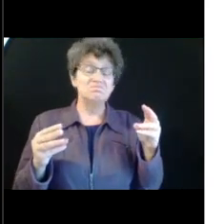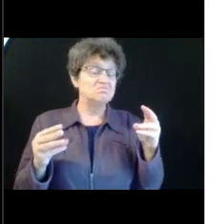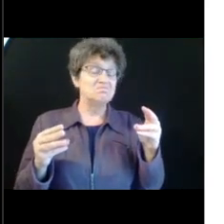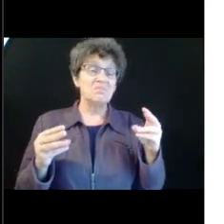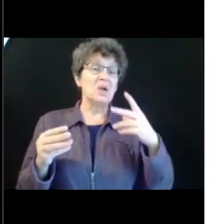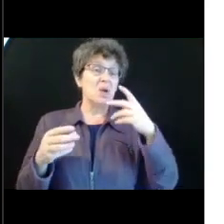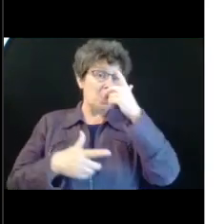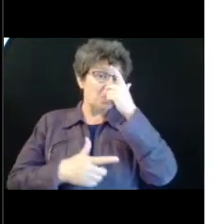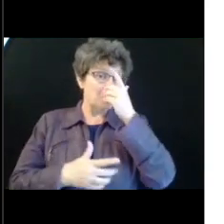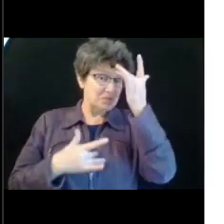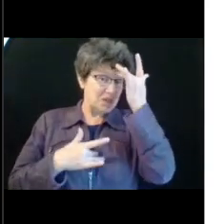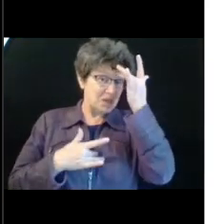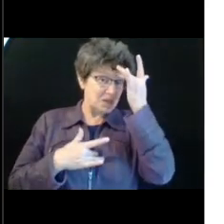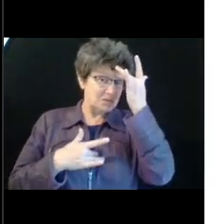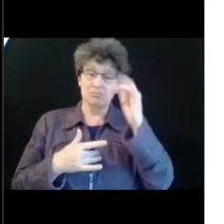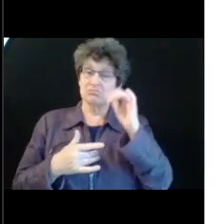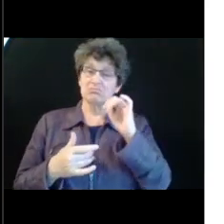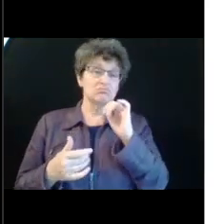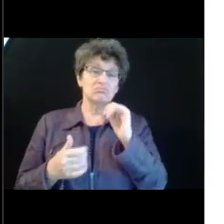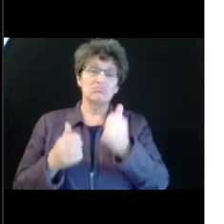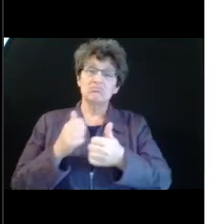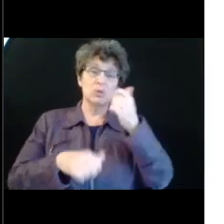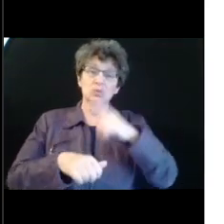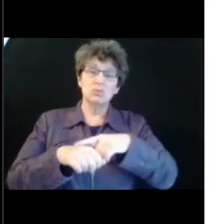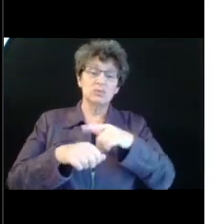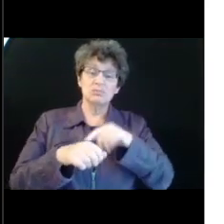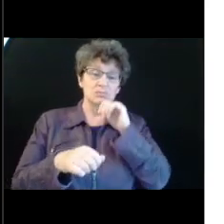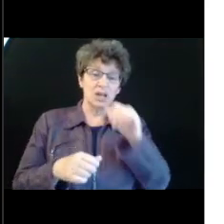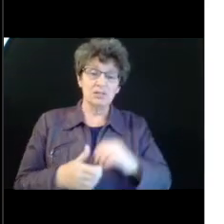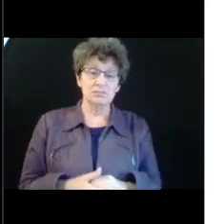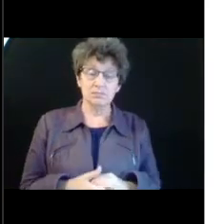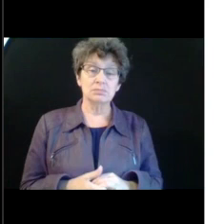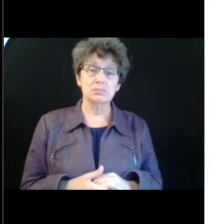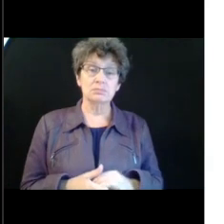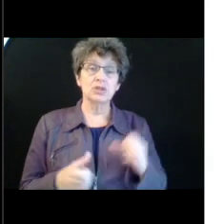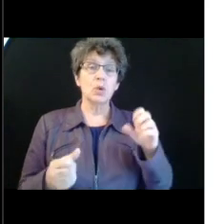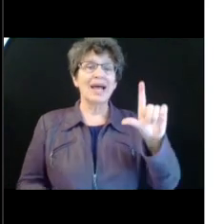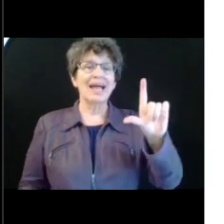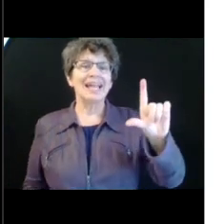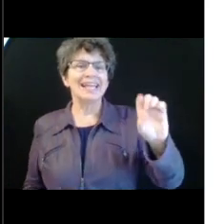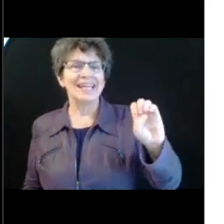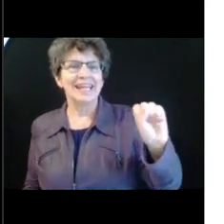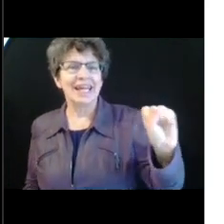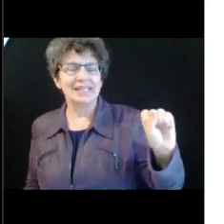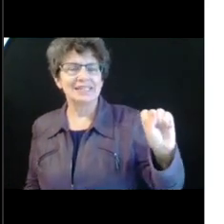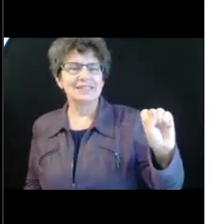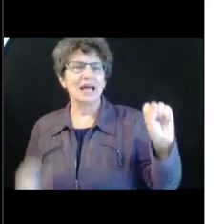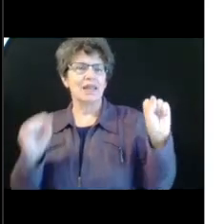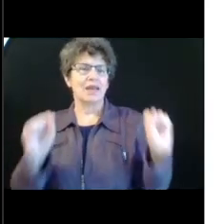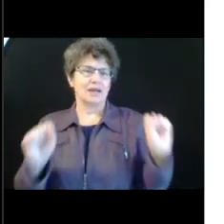get the cold. Okay, and so what I'm showing you here is that